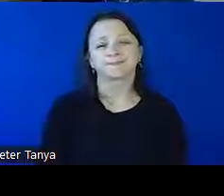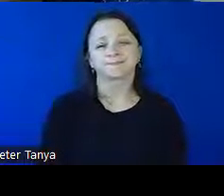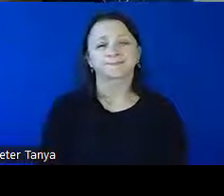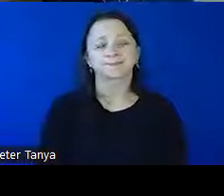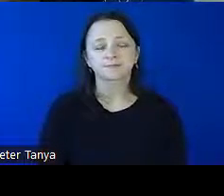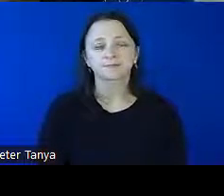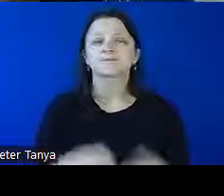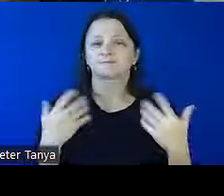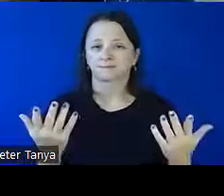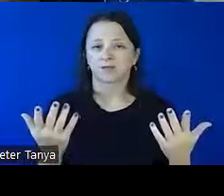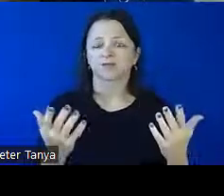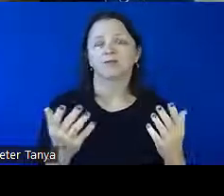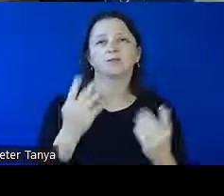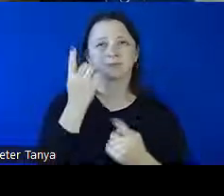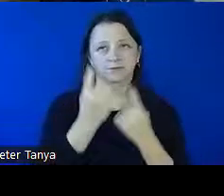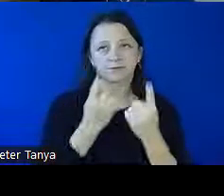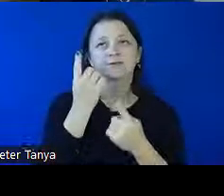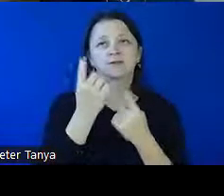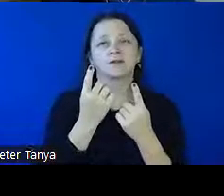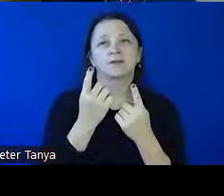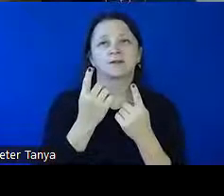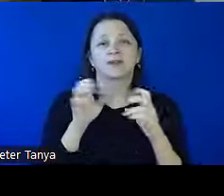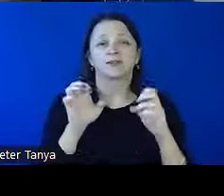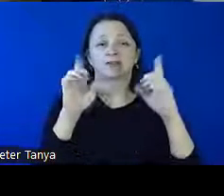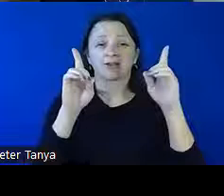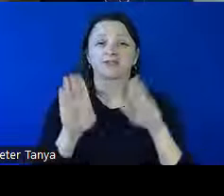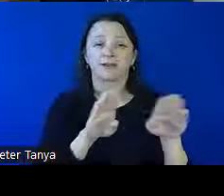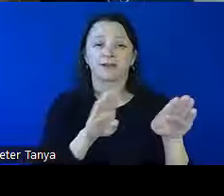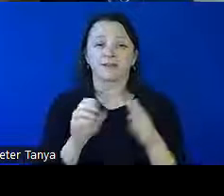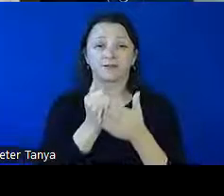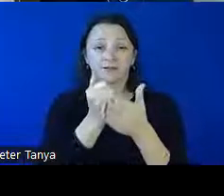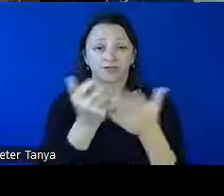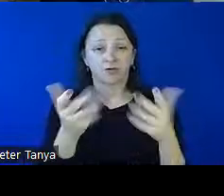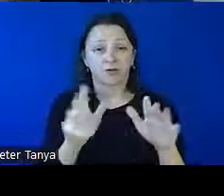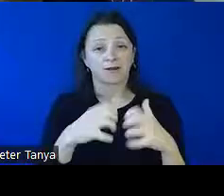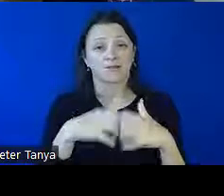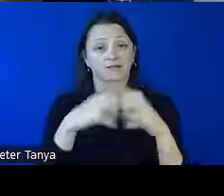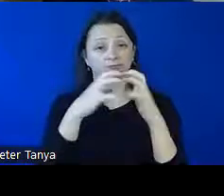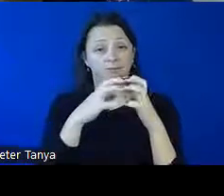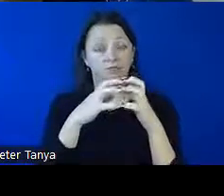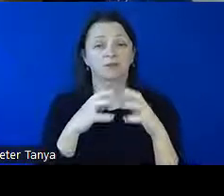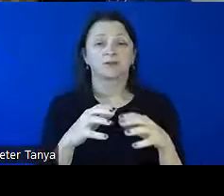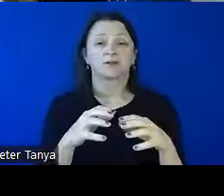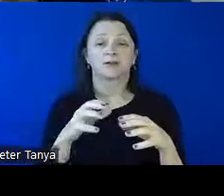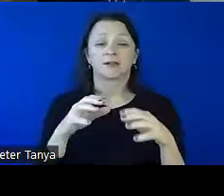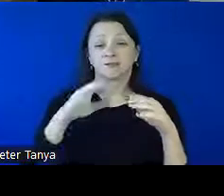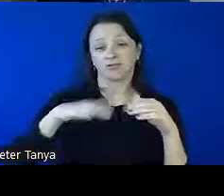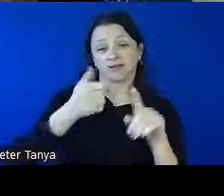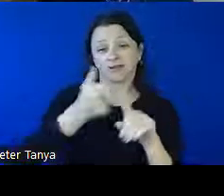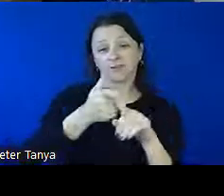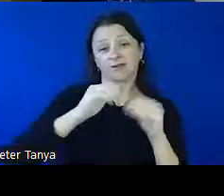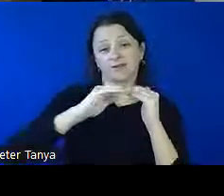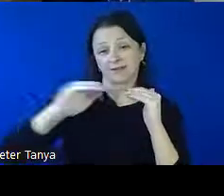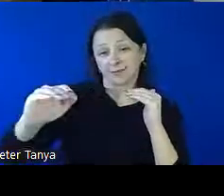So we need to consider, have educational and behavioral interventions been mobilized? Is the child stable? Are there